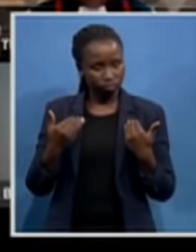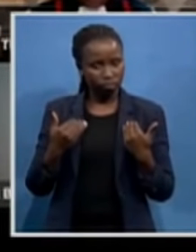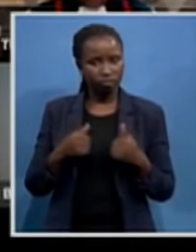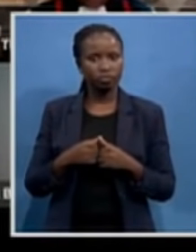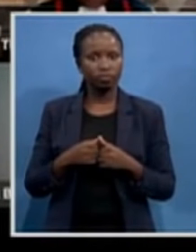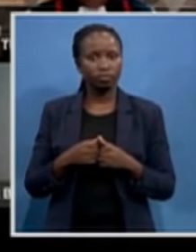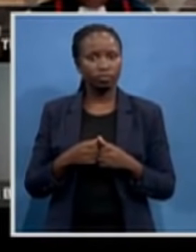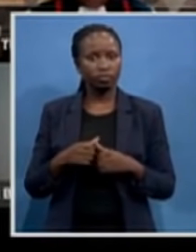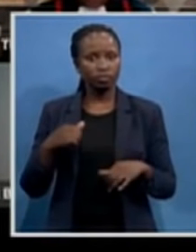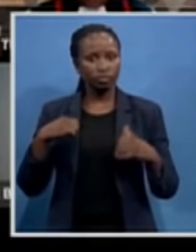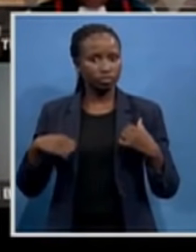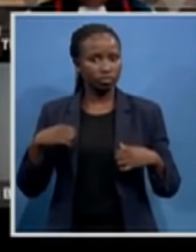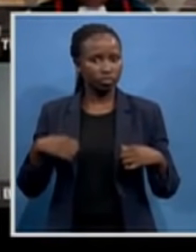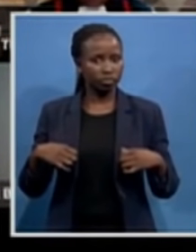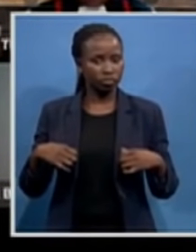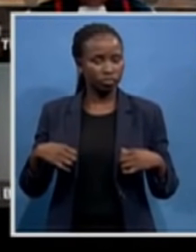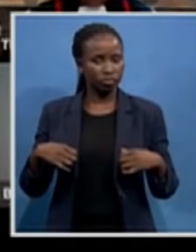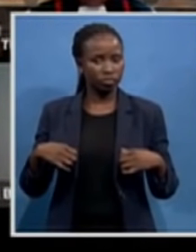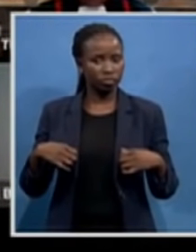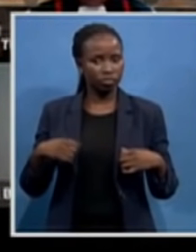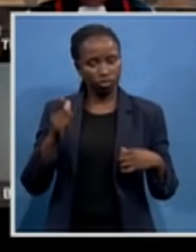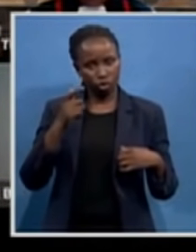and Justices, all counsel are online.